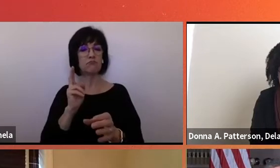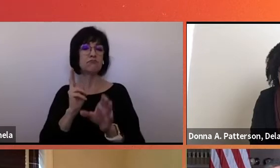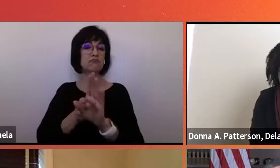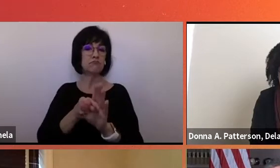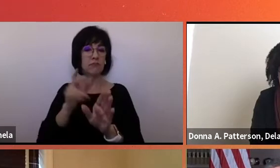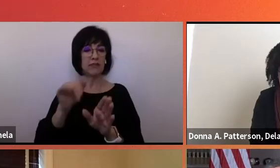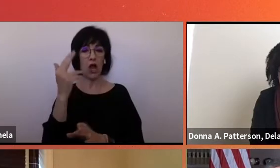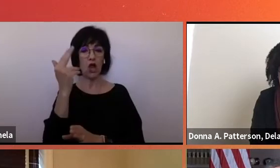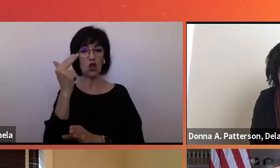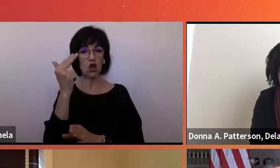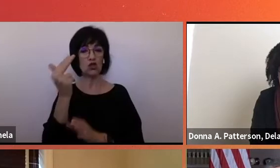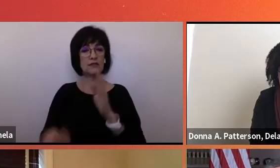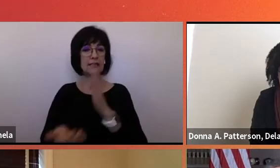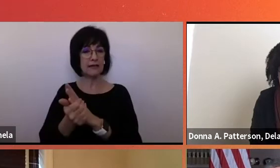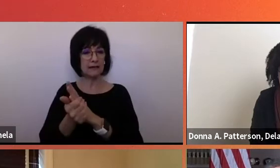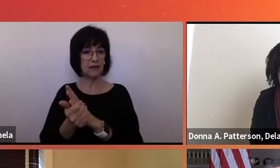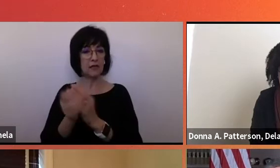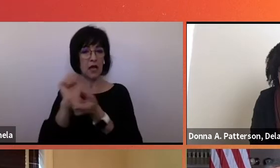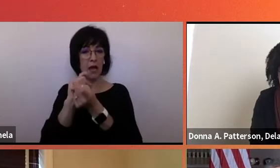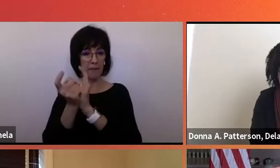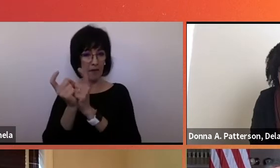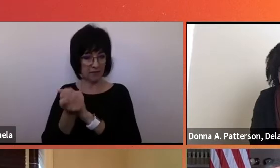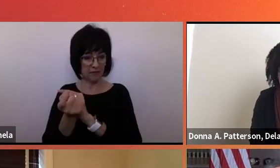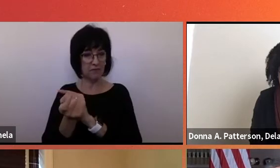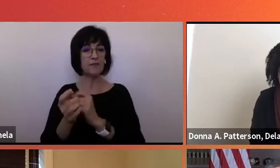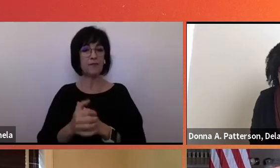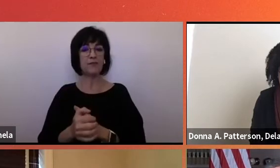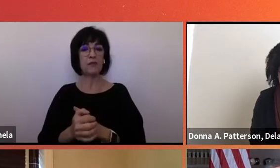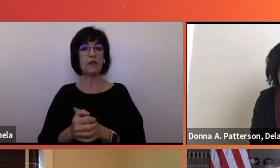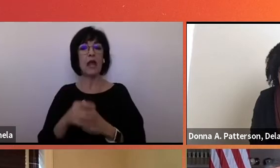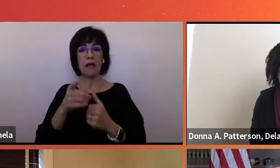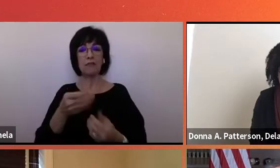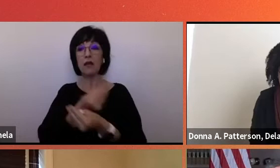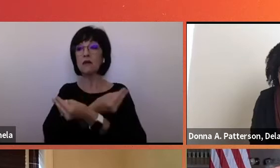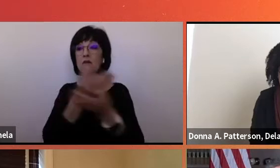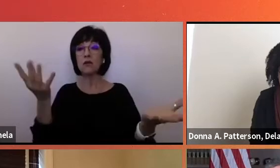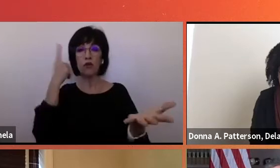the 13th Amendment, and it went out for ratification.